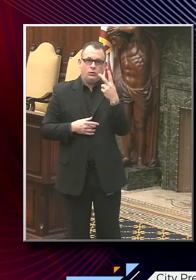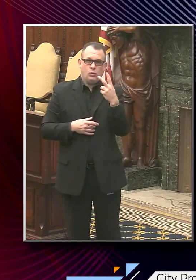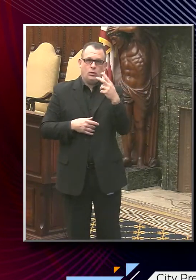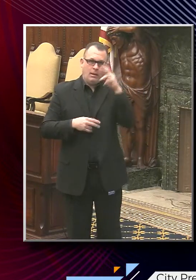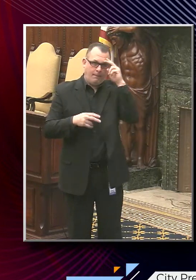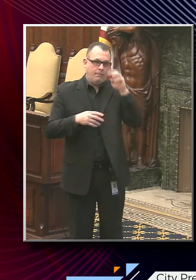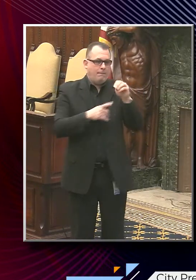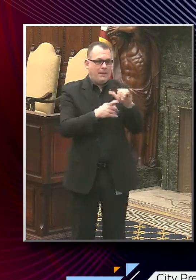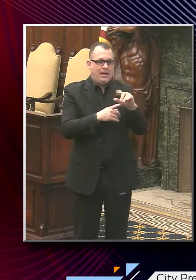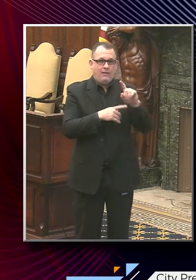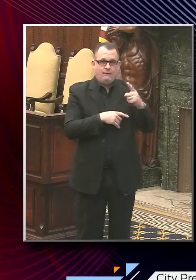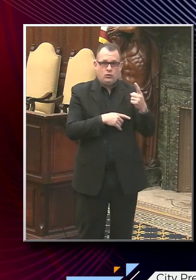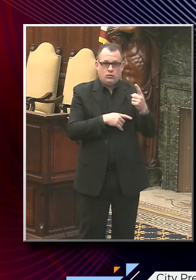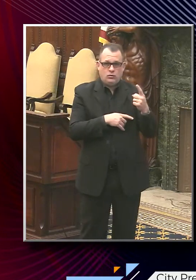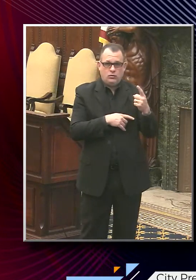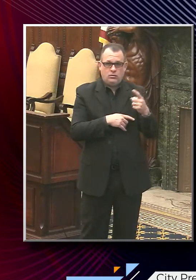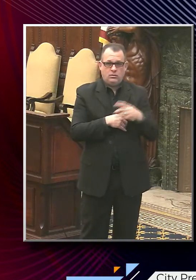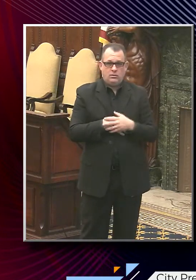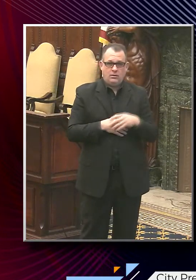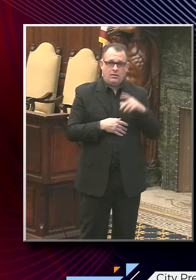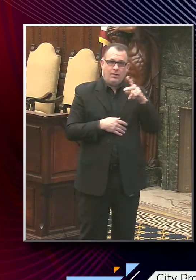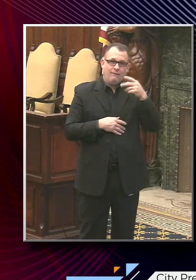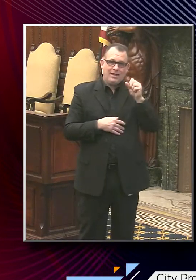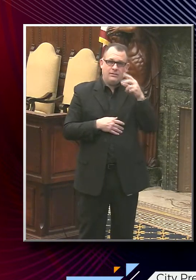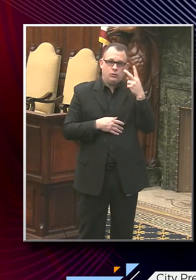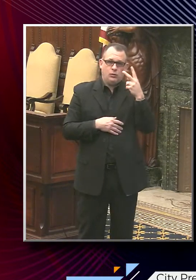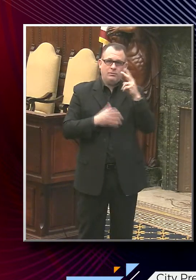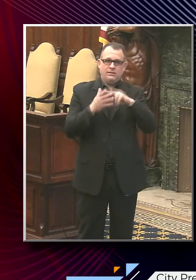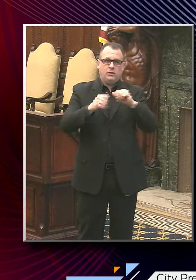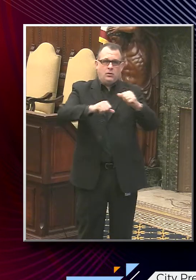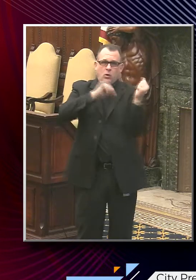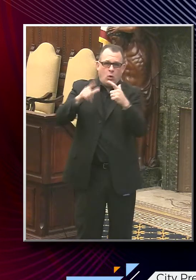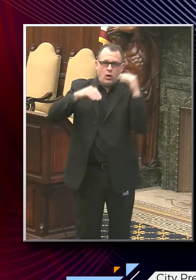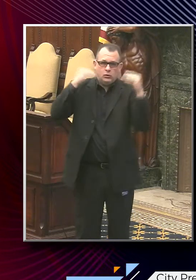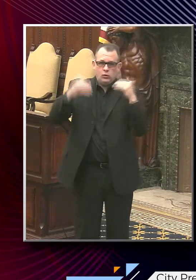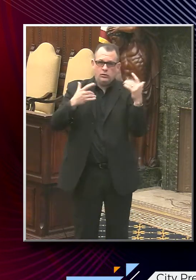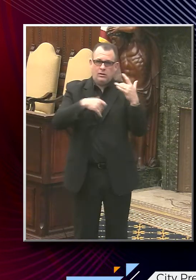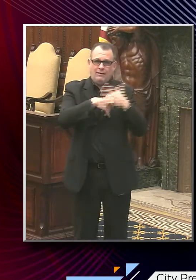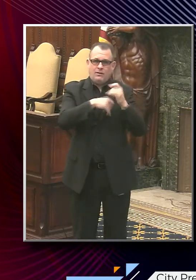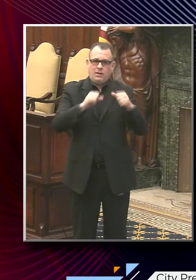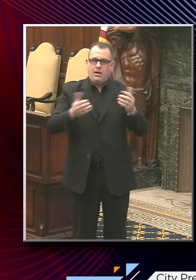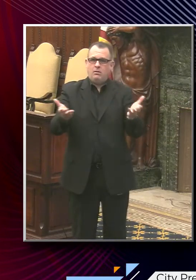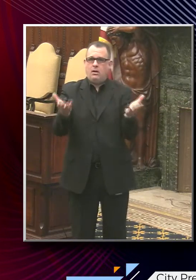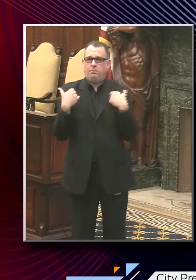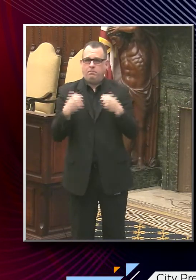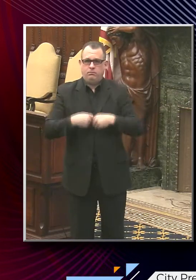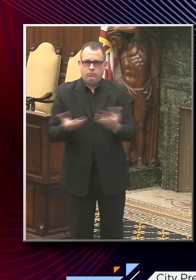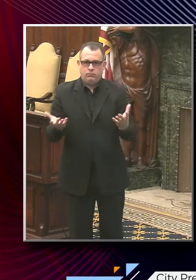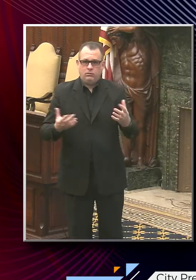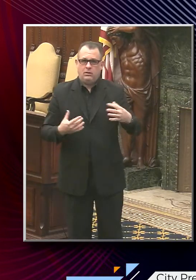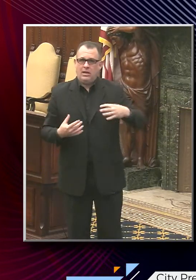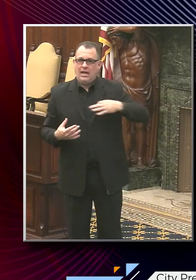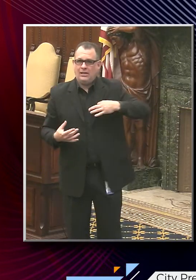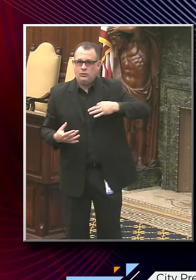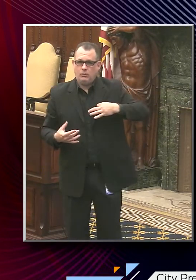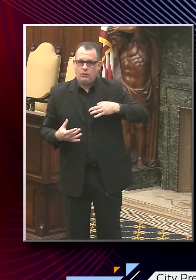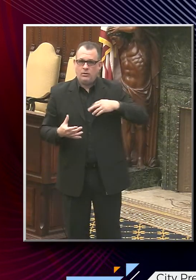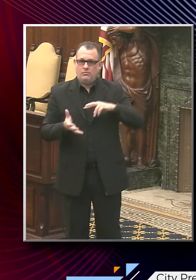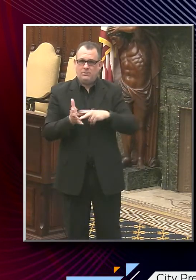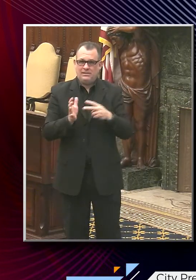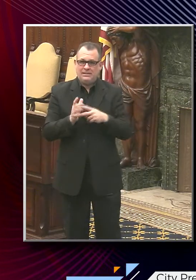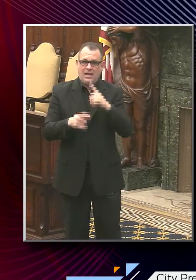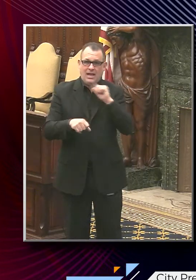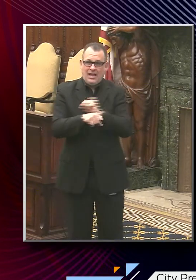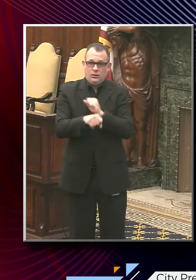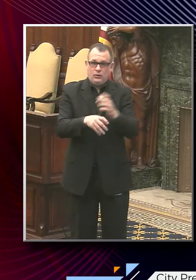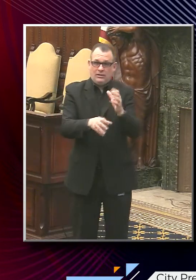Now, phase 2 means that all adults will be eligible for vaccination. Now, eligible for vaccination doesn't mean that receiving that